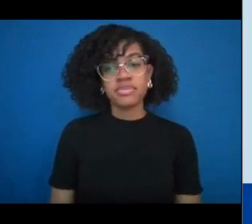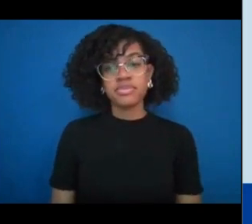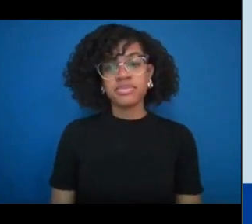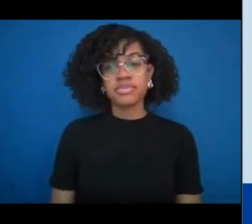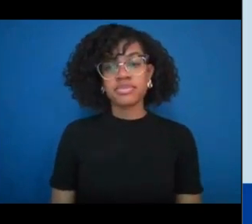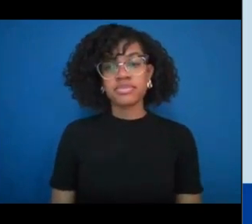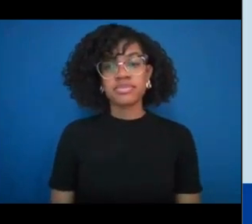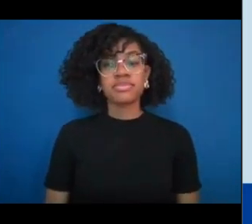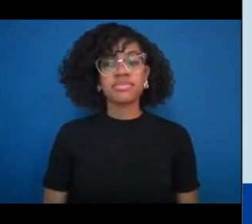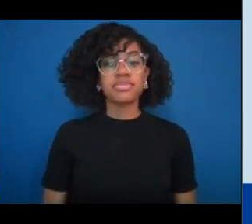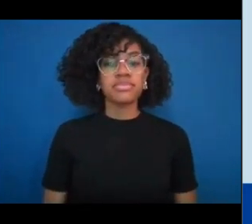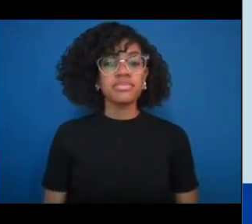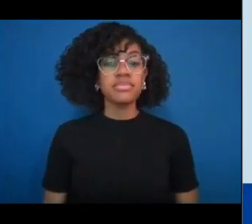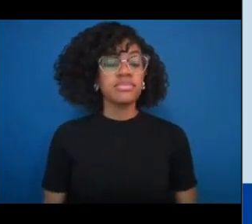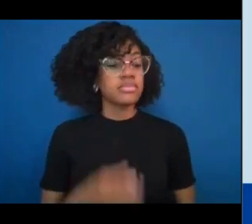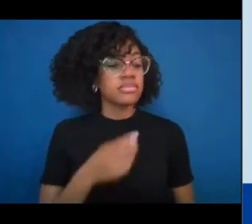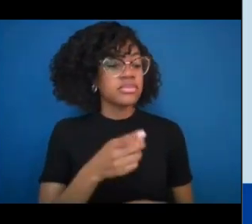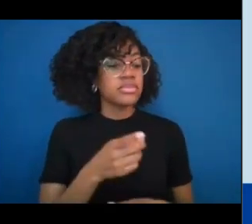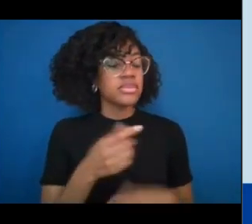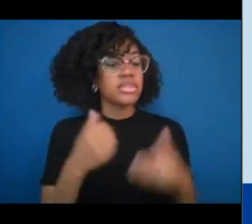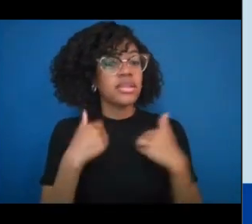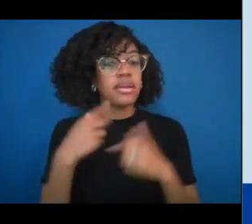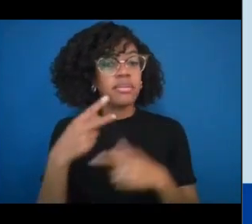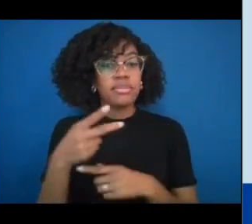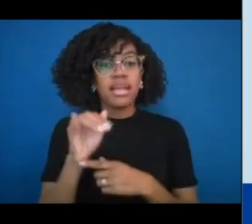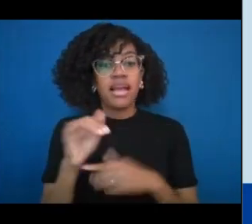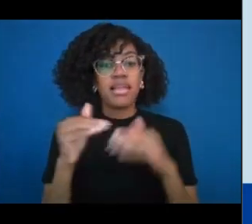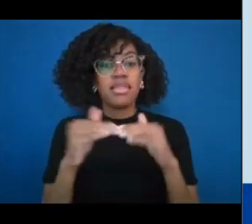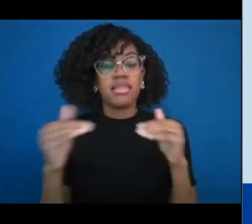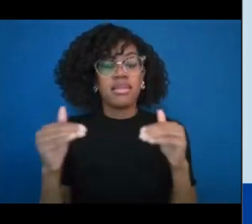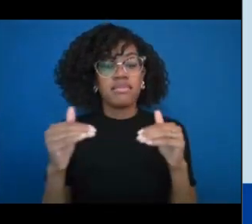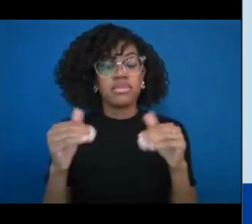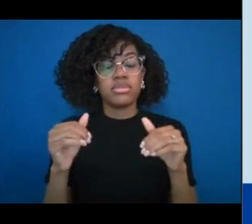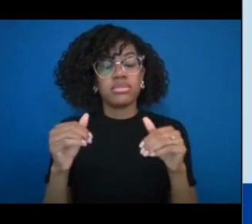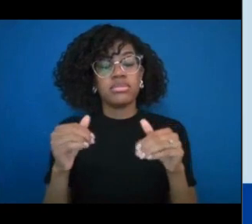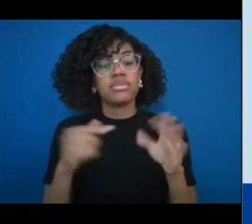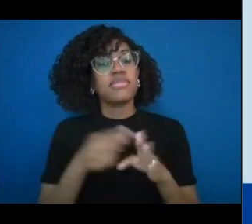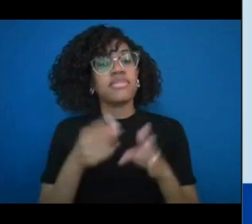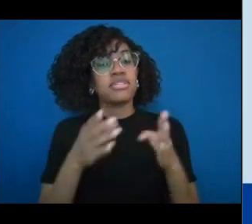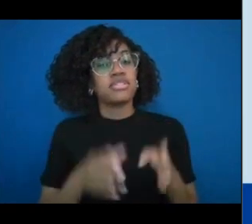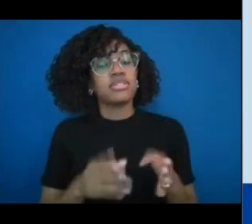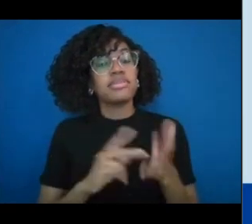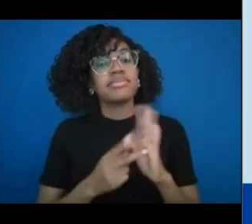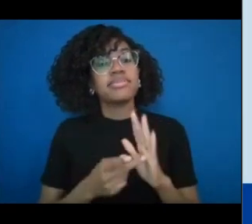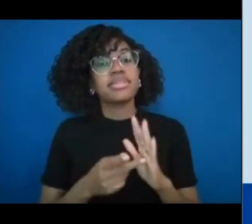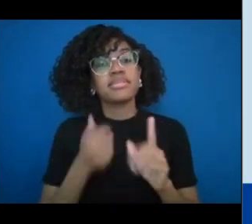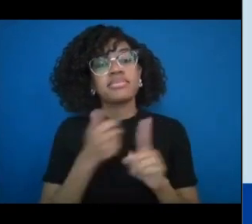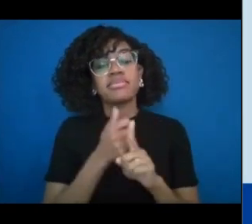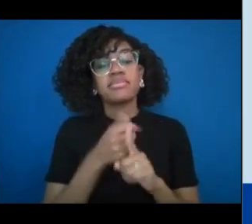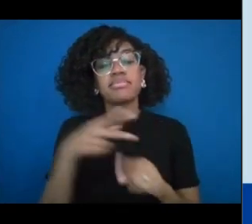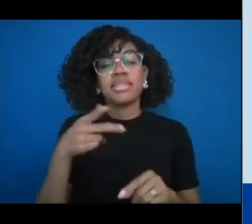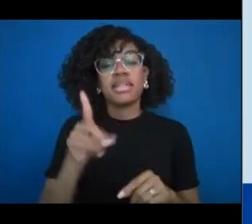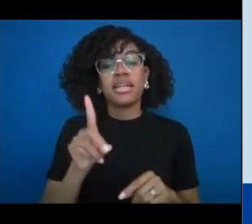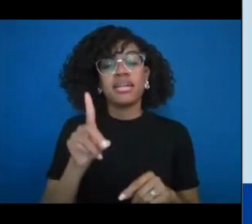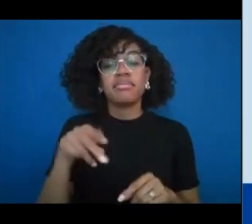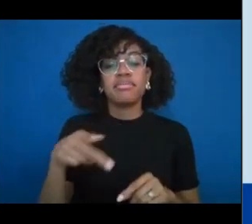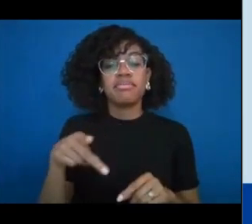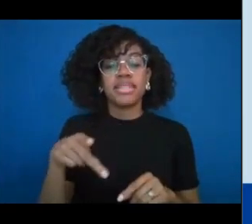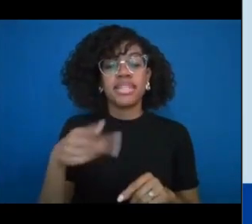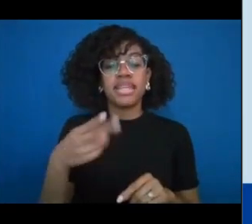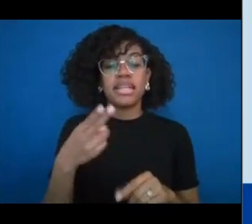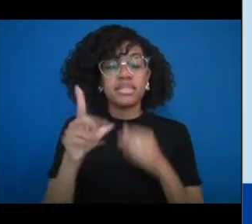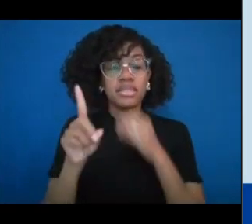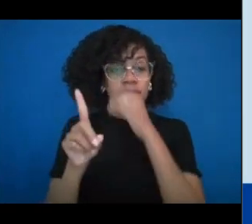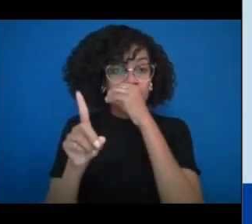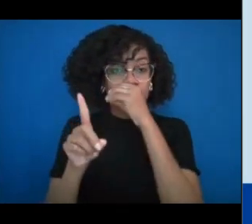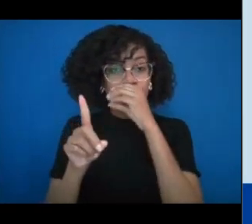Is it essential to have a PI level professional, for example, an ex-PhD candidate in climate change or adjacent field